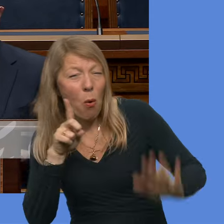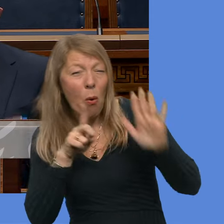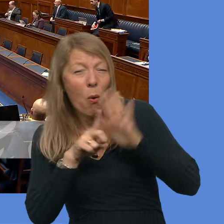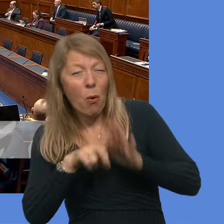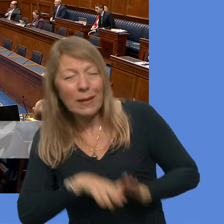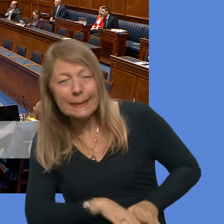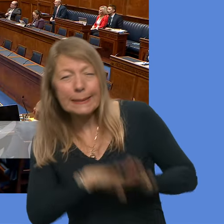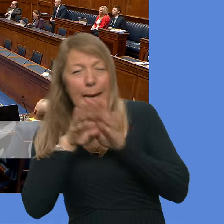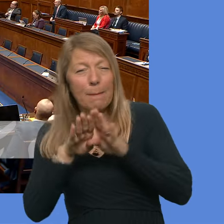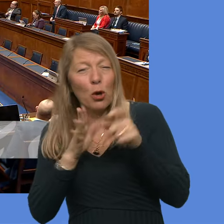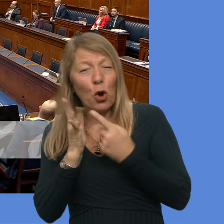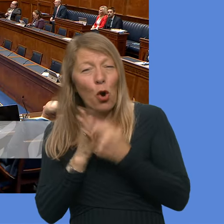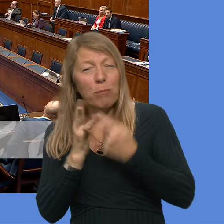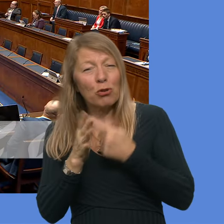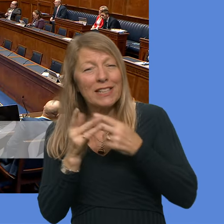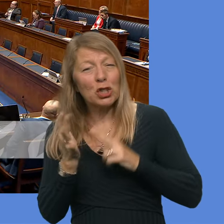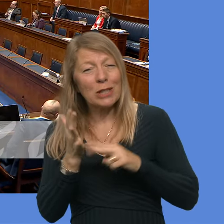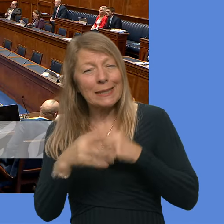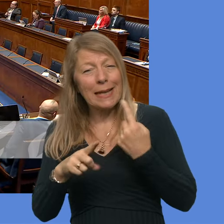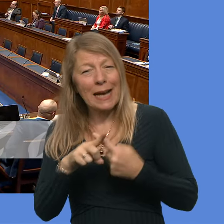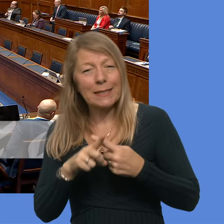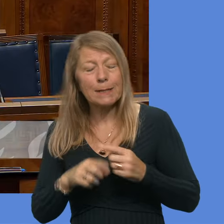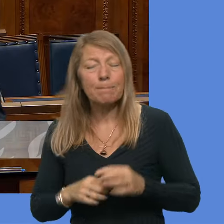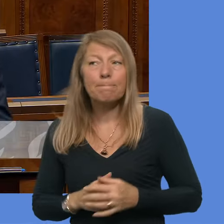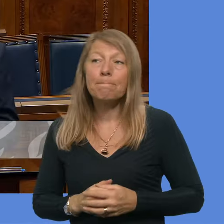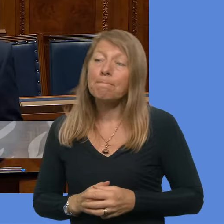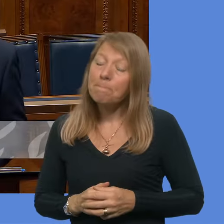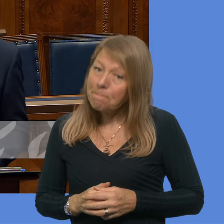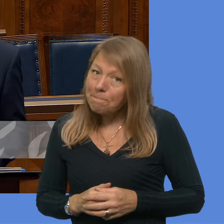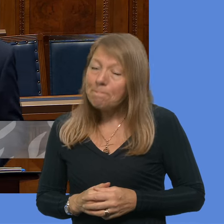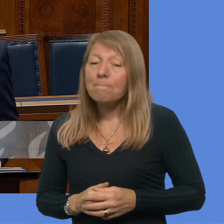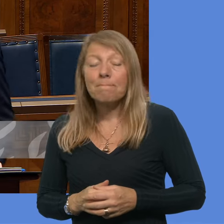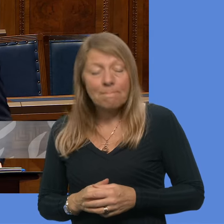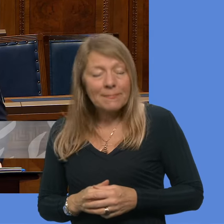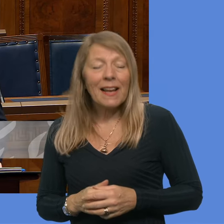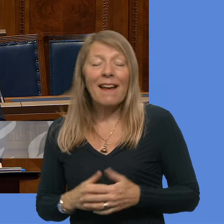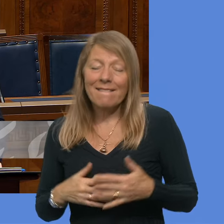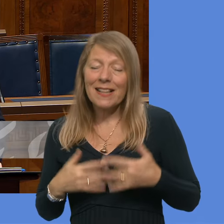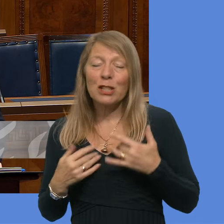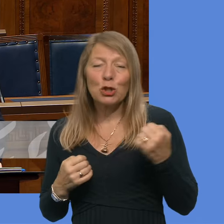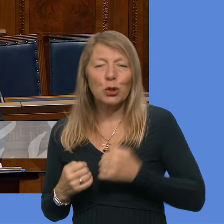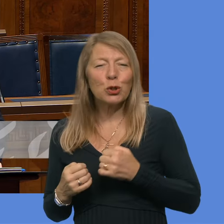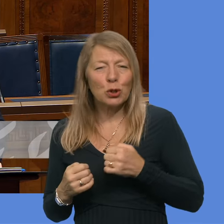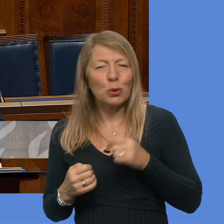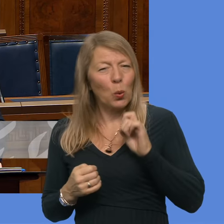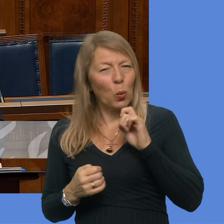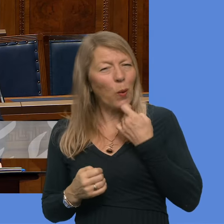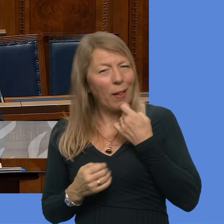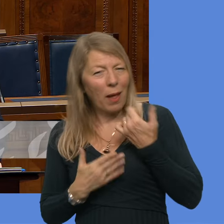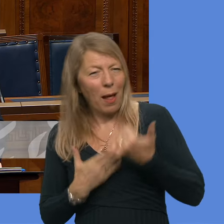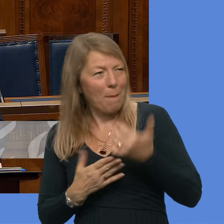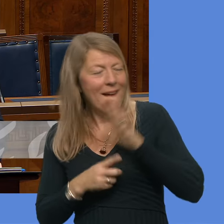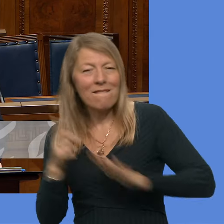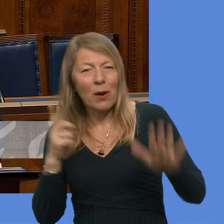Minister. Yes, I think that should be our ambition. Because I think that is beneficial in terms of the proposition that we